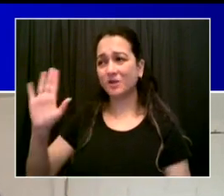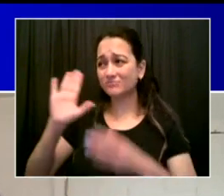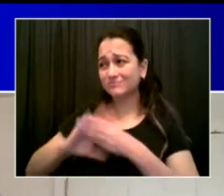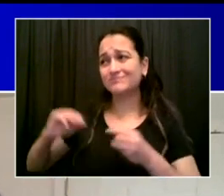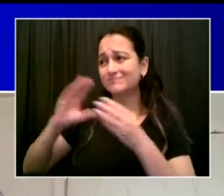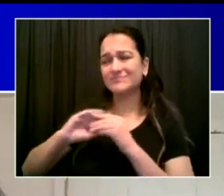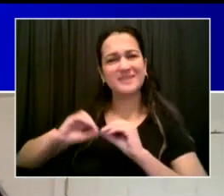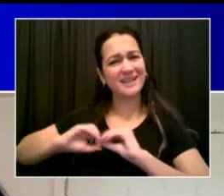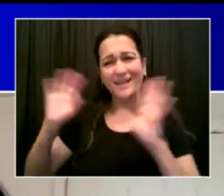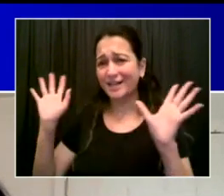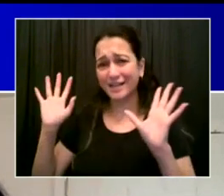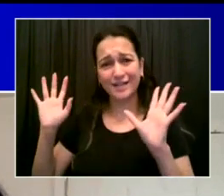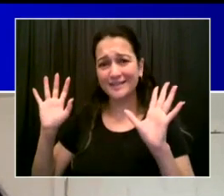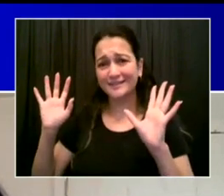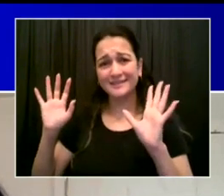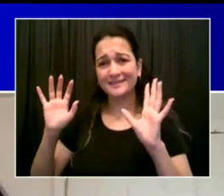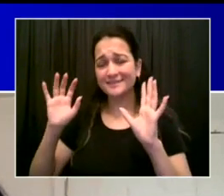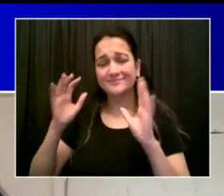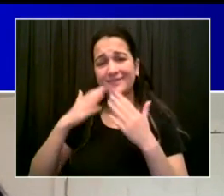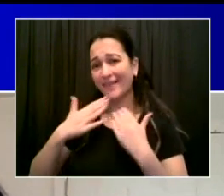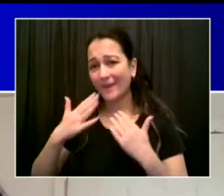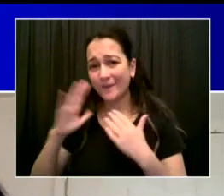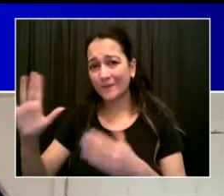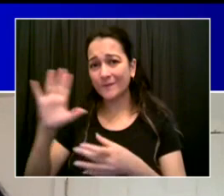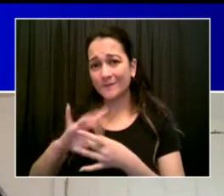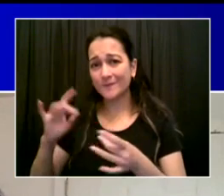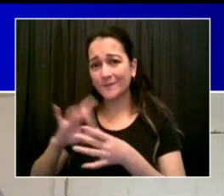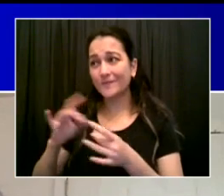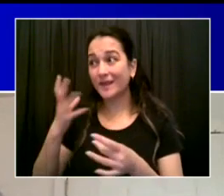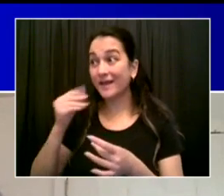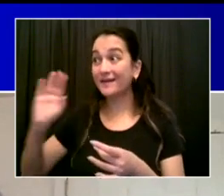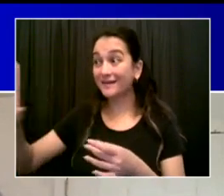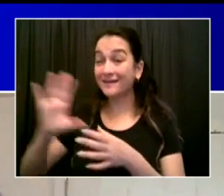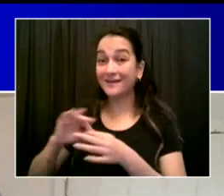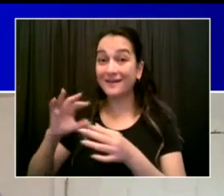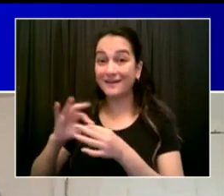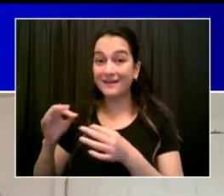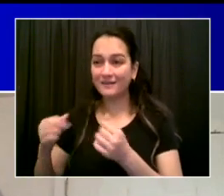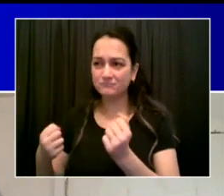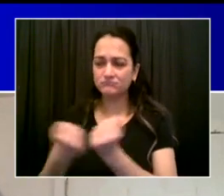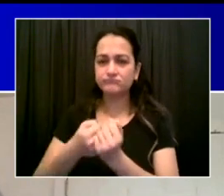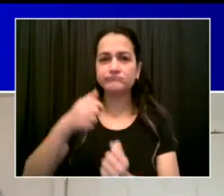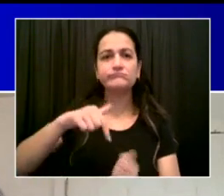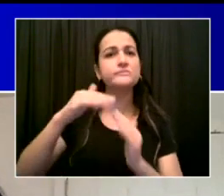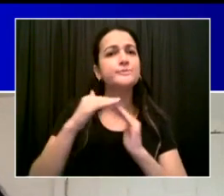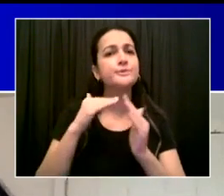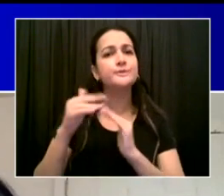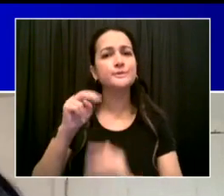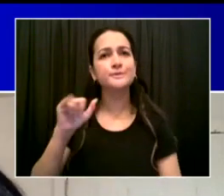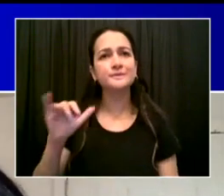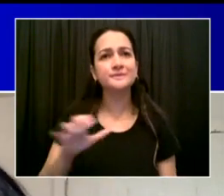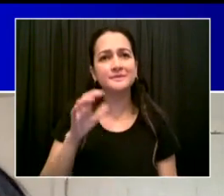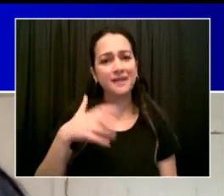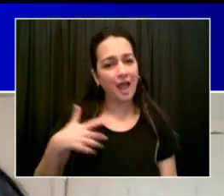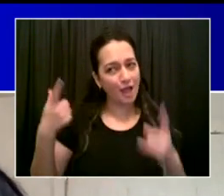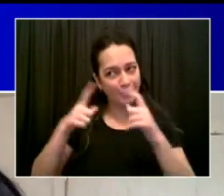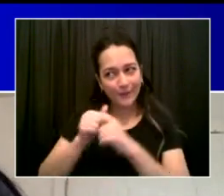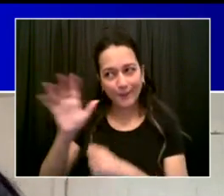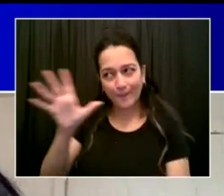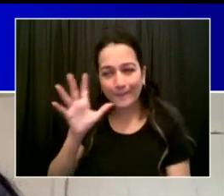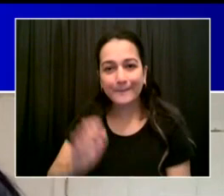we wanted that support. If Mom's with us, everything's going to be okay. Thank you so much, Council Member. Thank